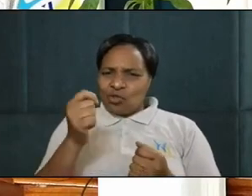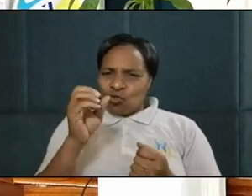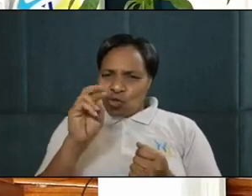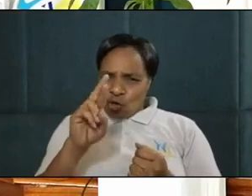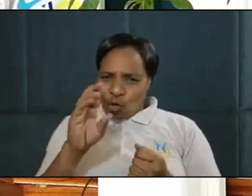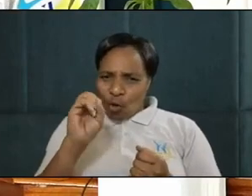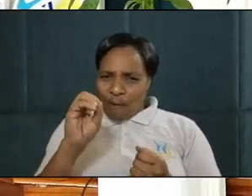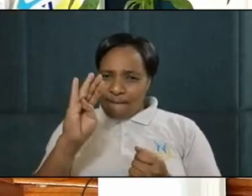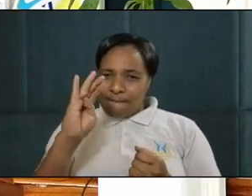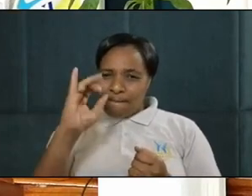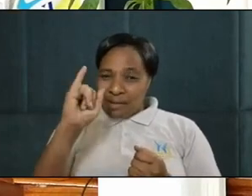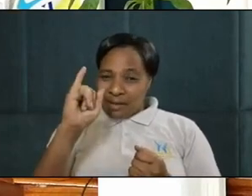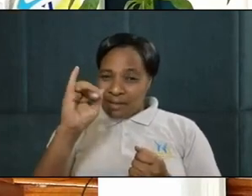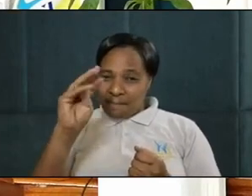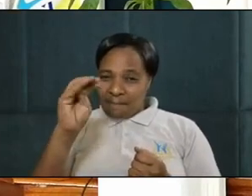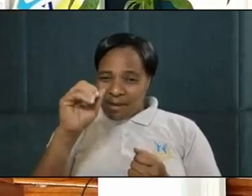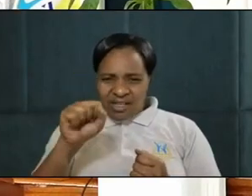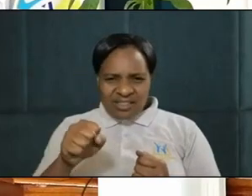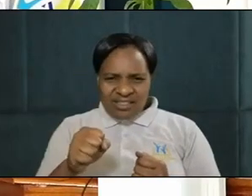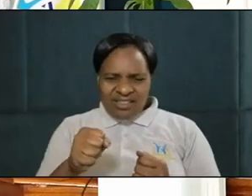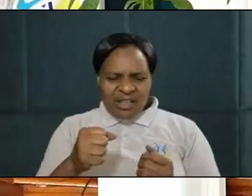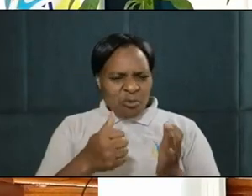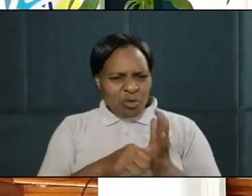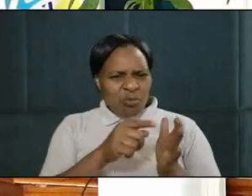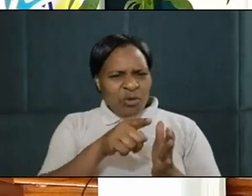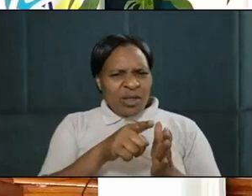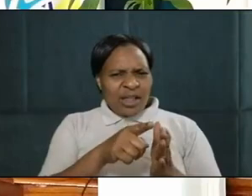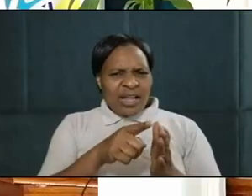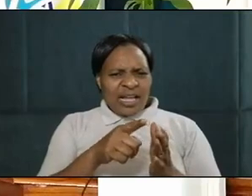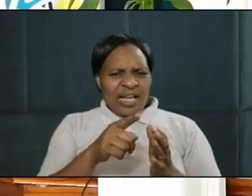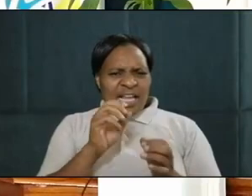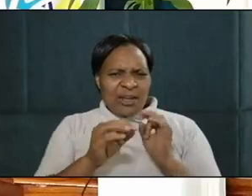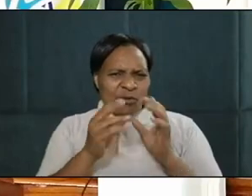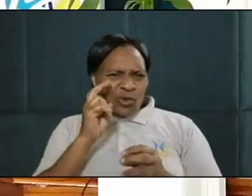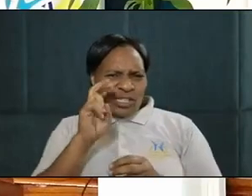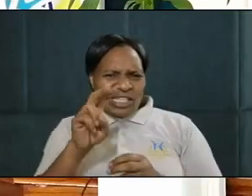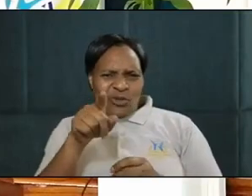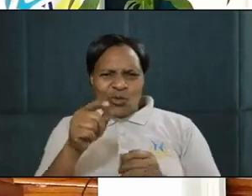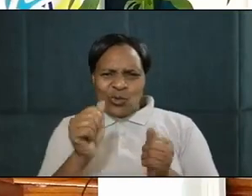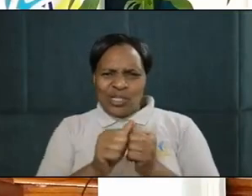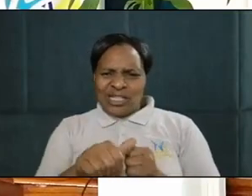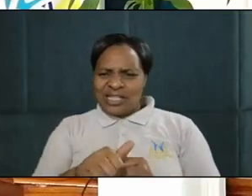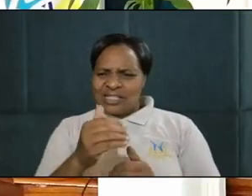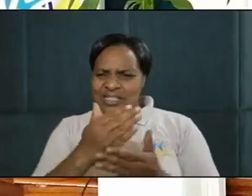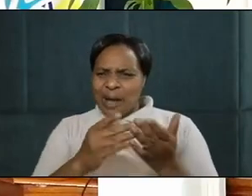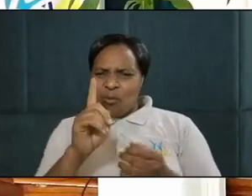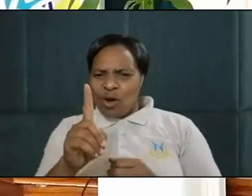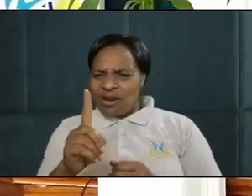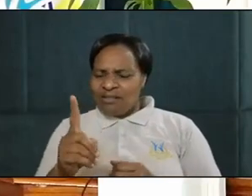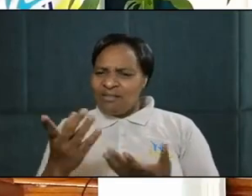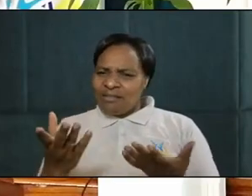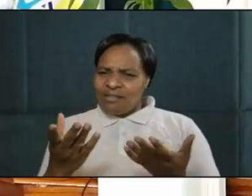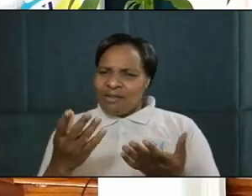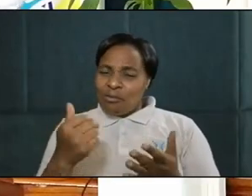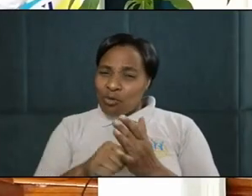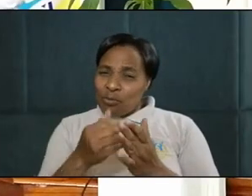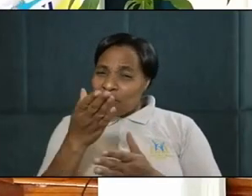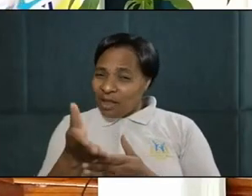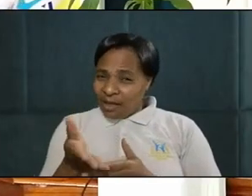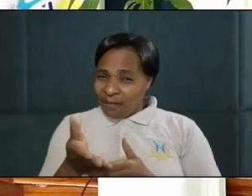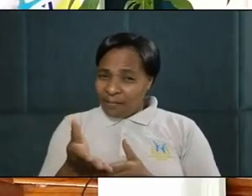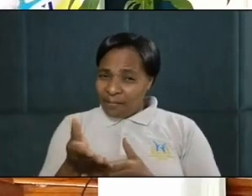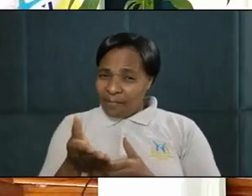Trophimus. But now, I'm just wondering, is there a problem? Like, if somebody sees me with you, what's the problem with that? Yes, Caesar?